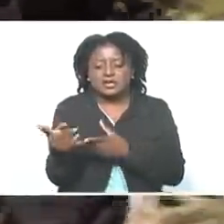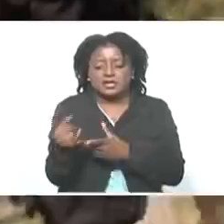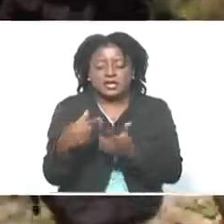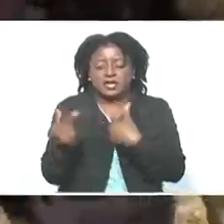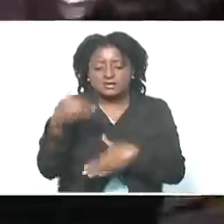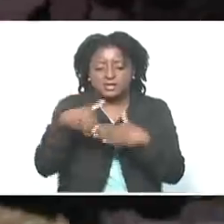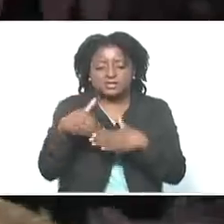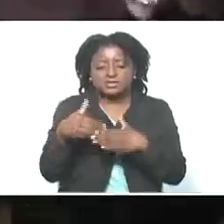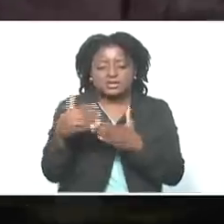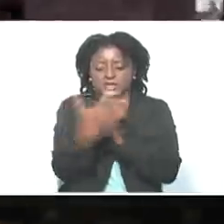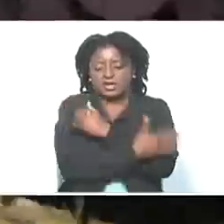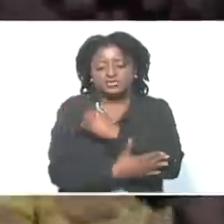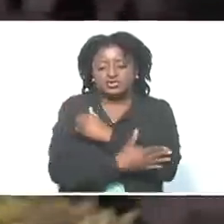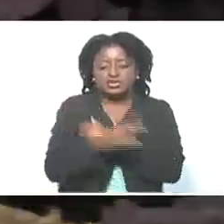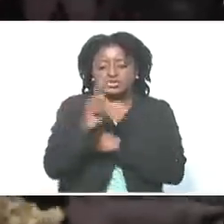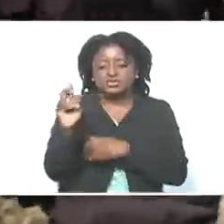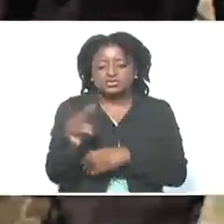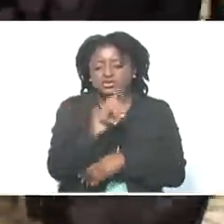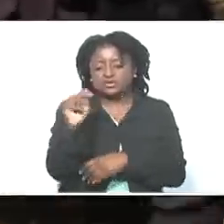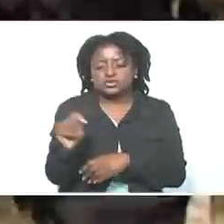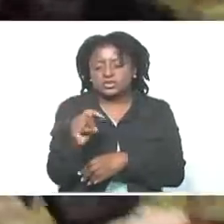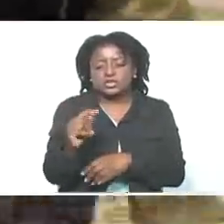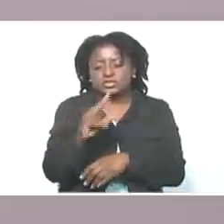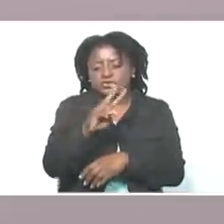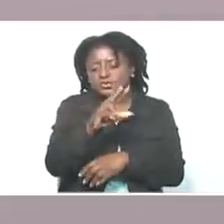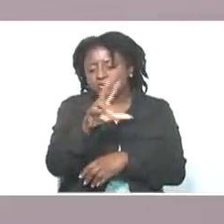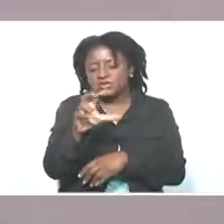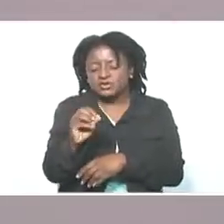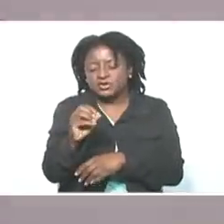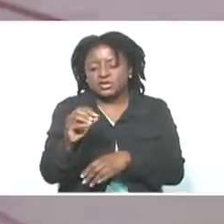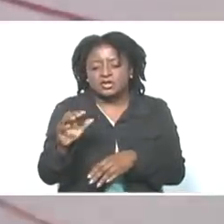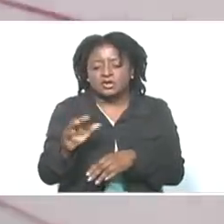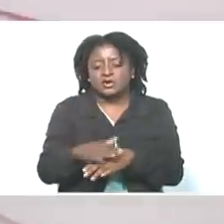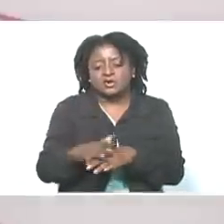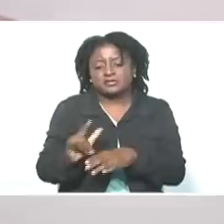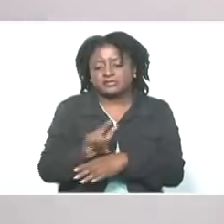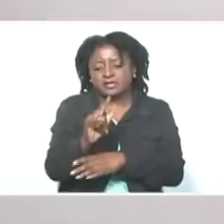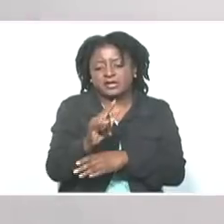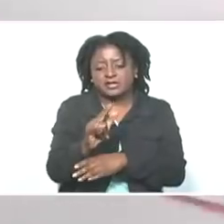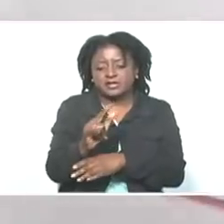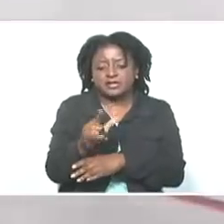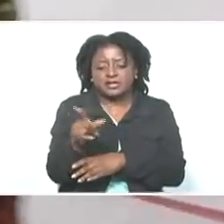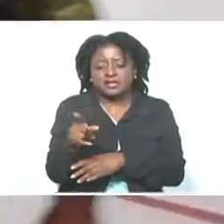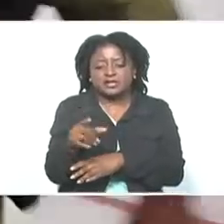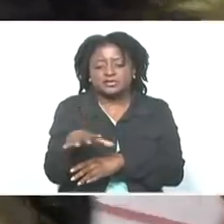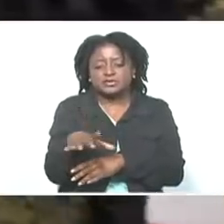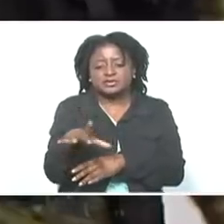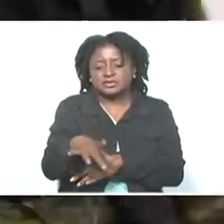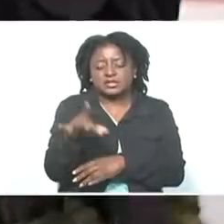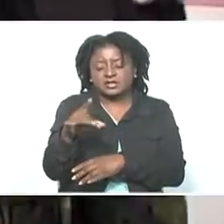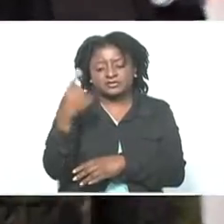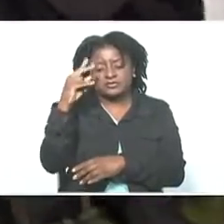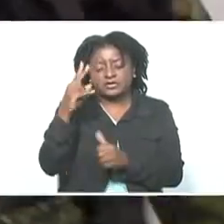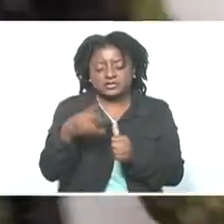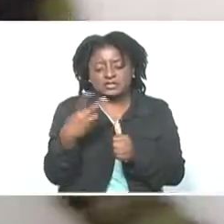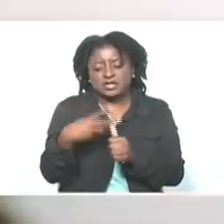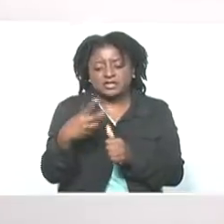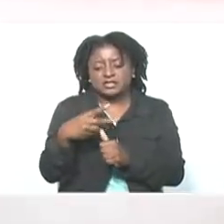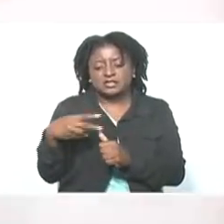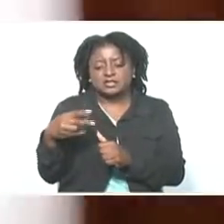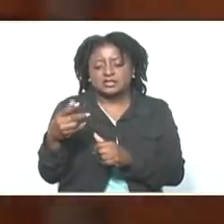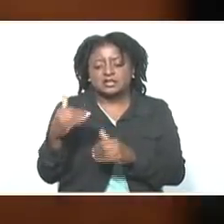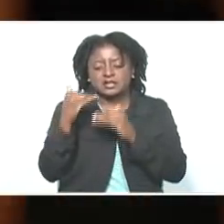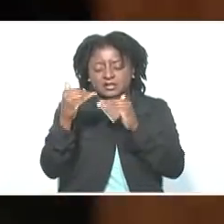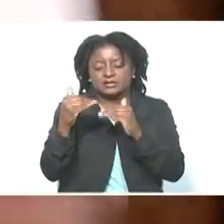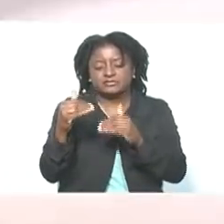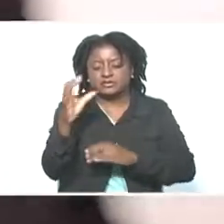around 2:30 on board a Caribbean Air flight. Langhorne was selected for a secondary search by police. His luggage was